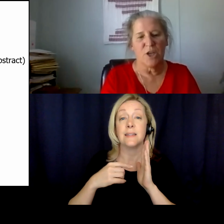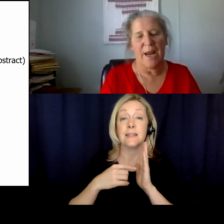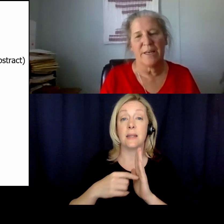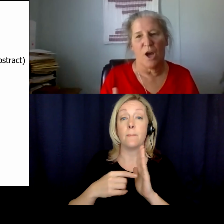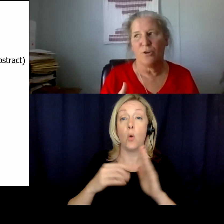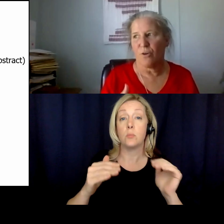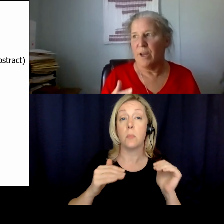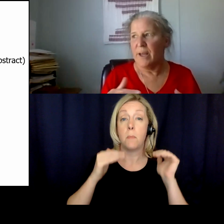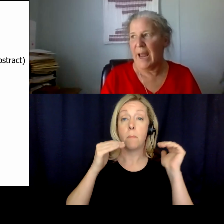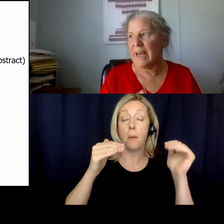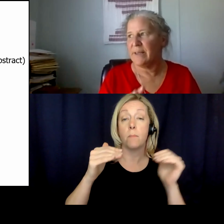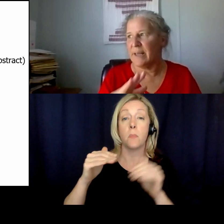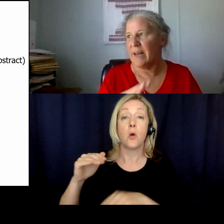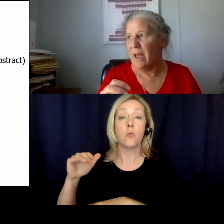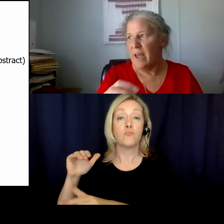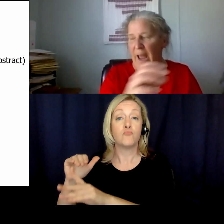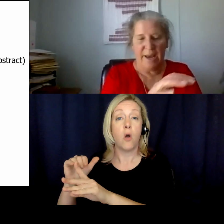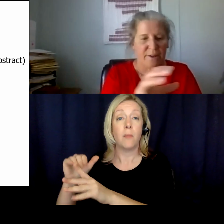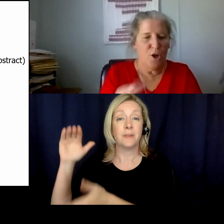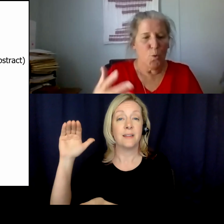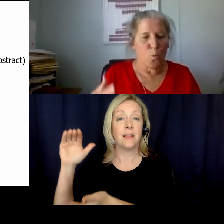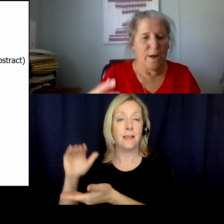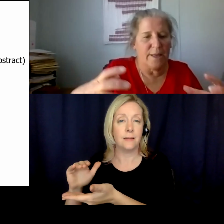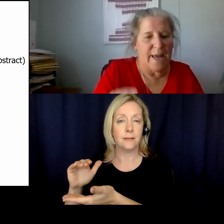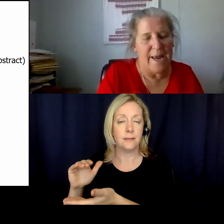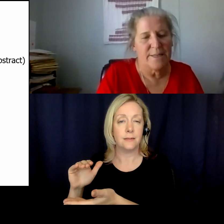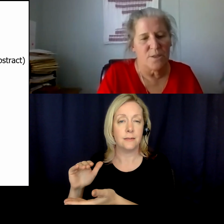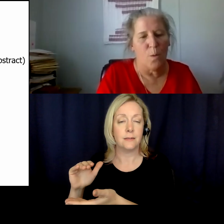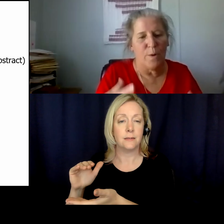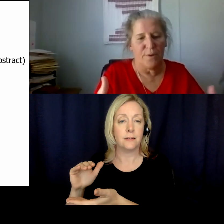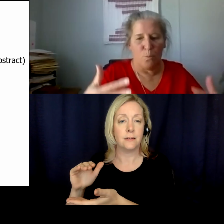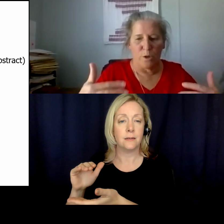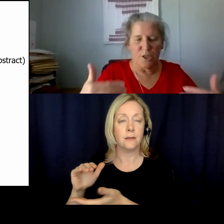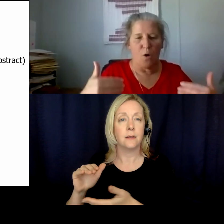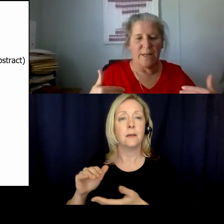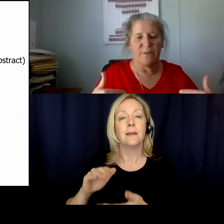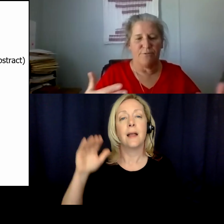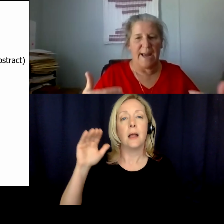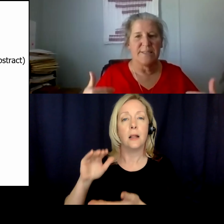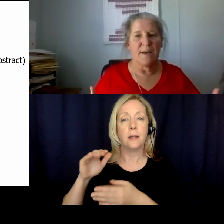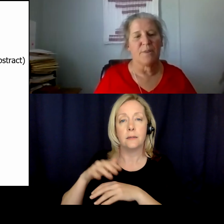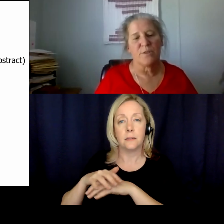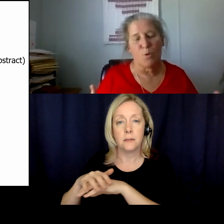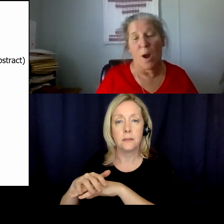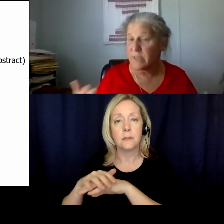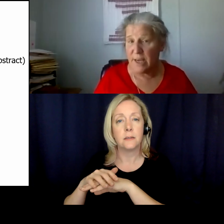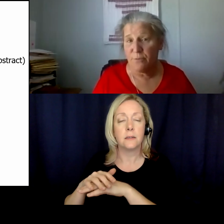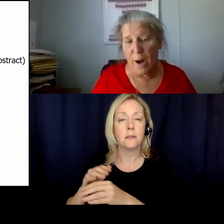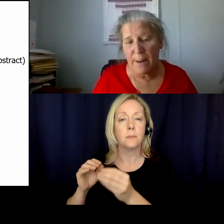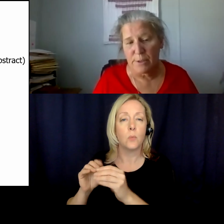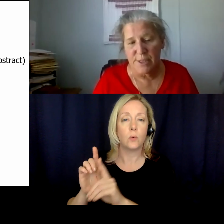so much hand under hand and really hands-on with it. We're starting to fade some of those